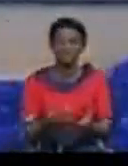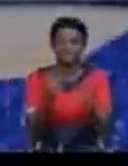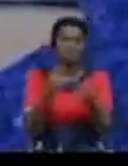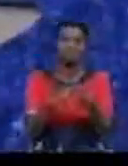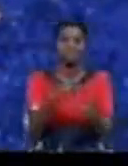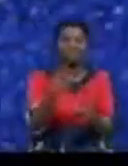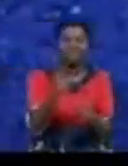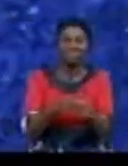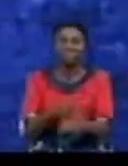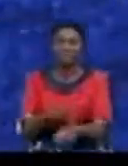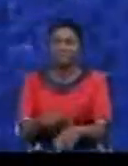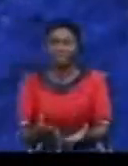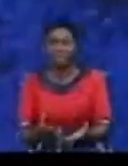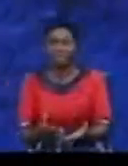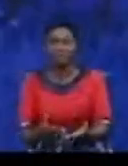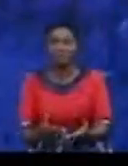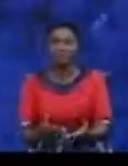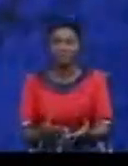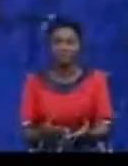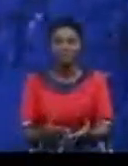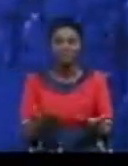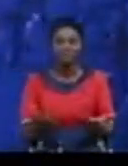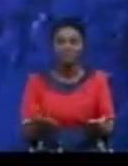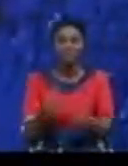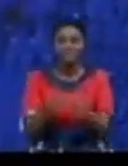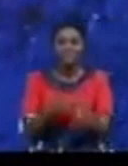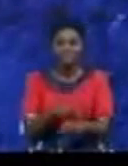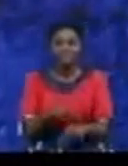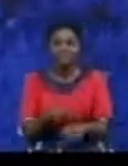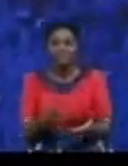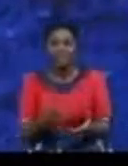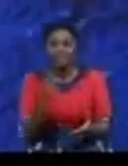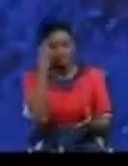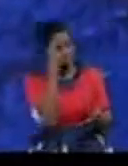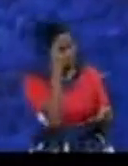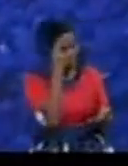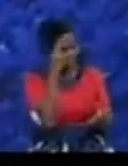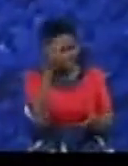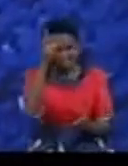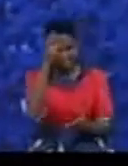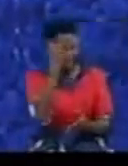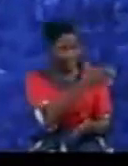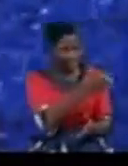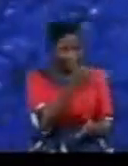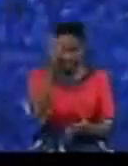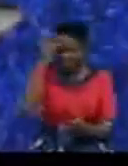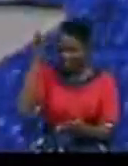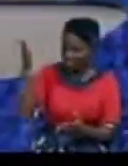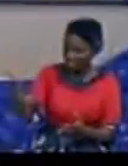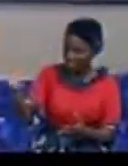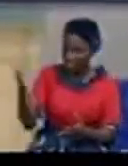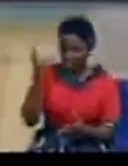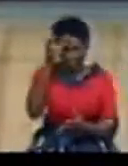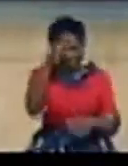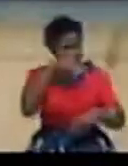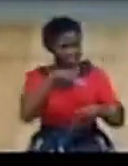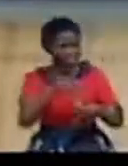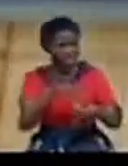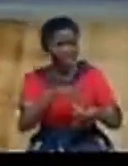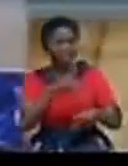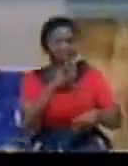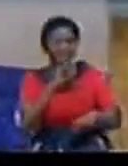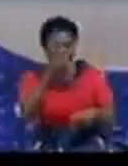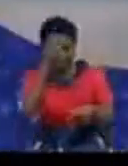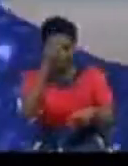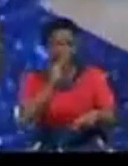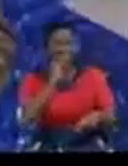thinking, devil is behind the door, devil is, you know, over there, devil is over there. You know, human beings do